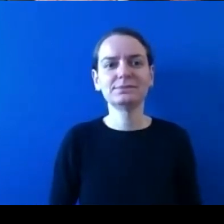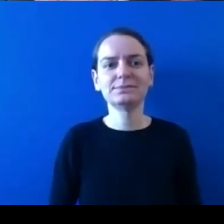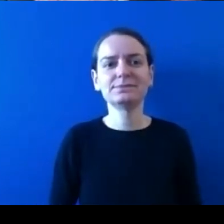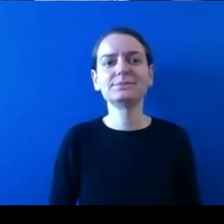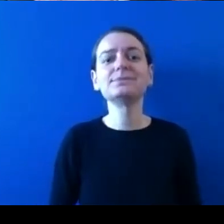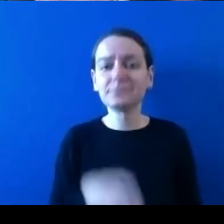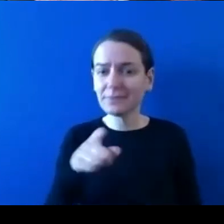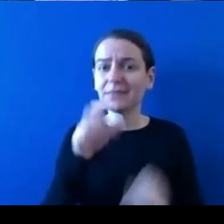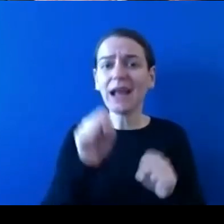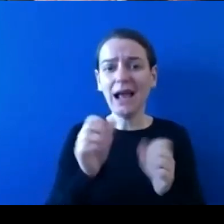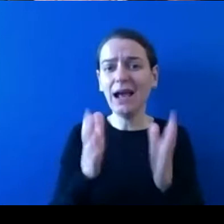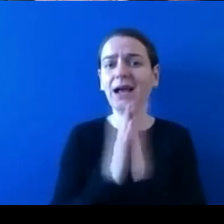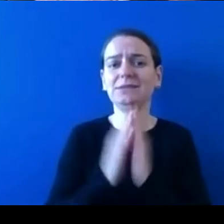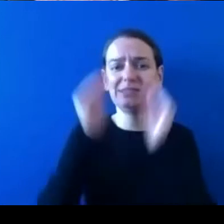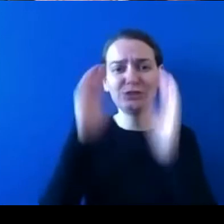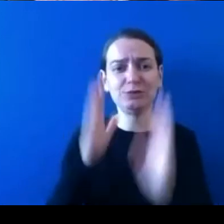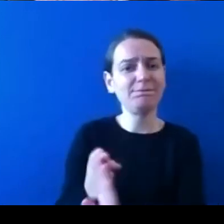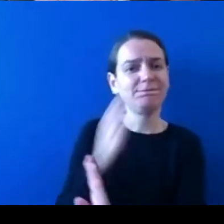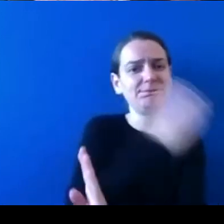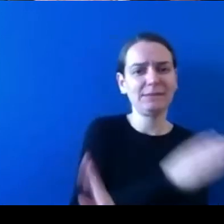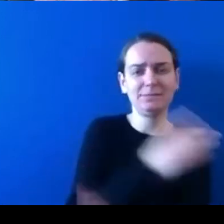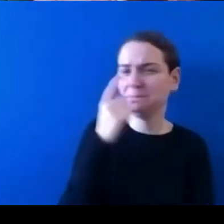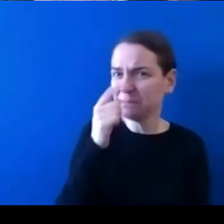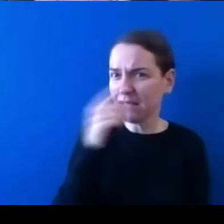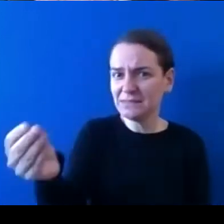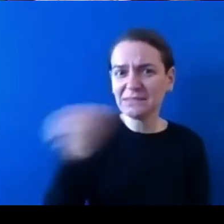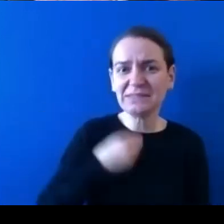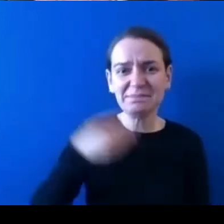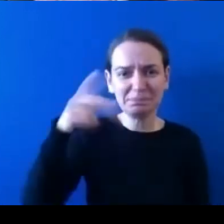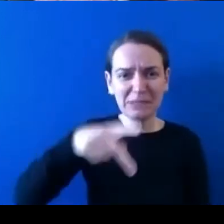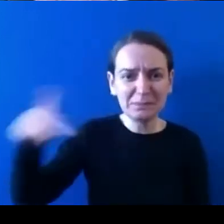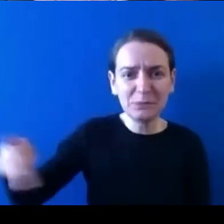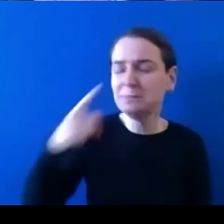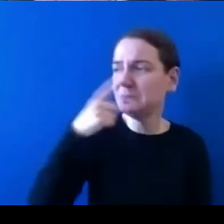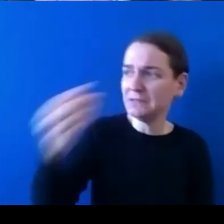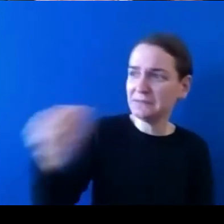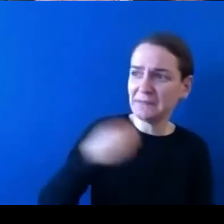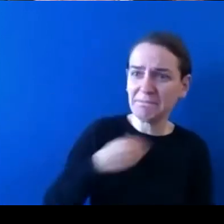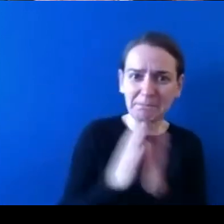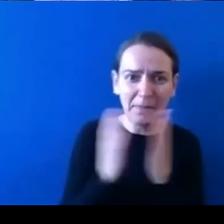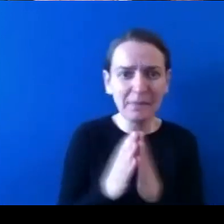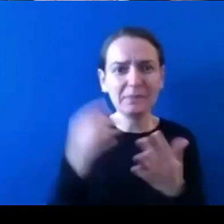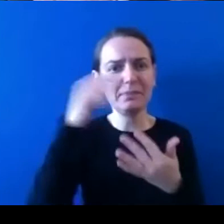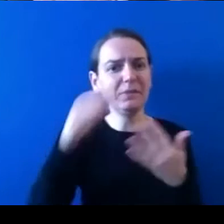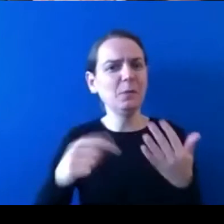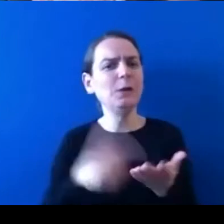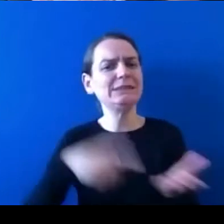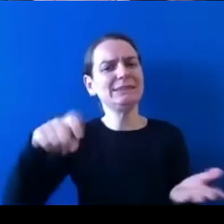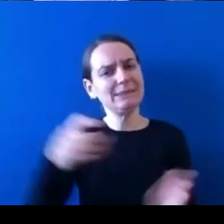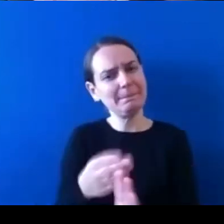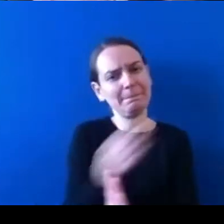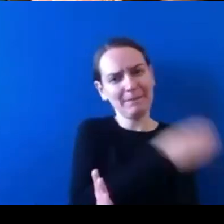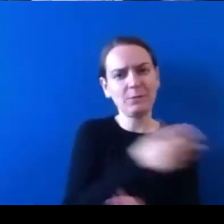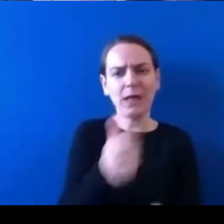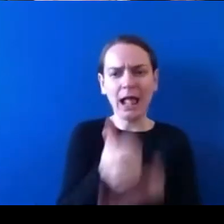reminding the college instructor often, oh, this didn't work for me and this is why. Could you do